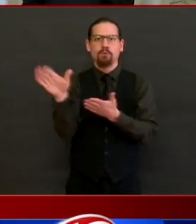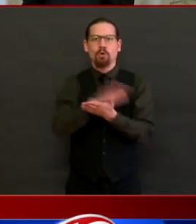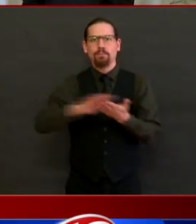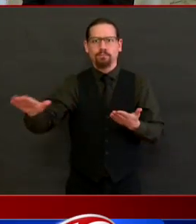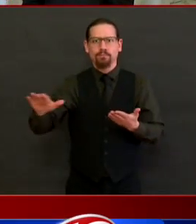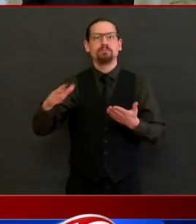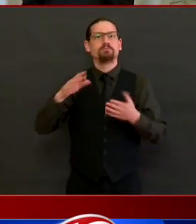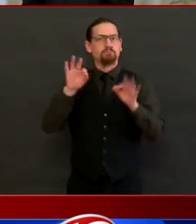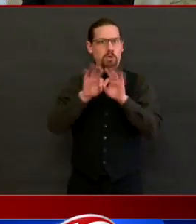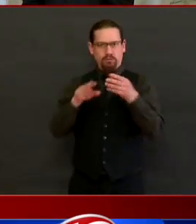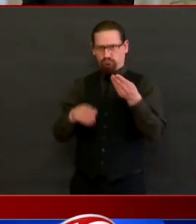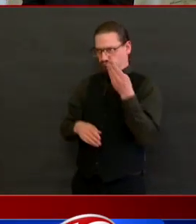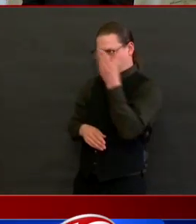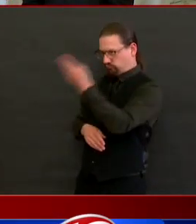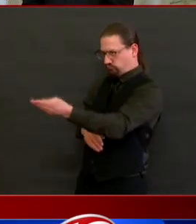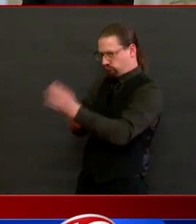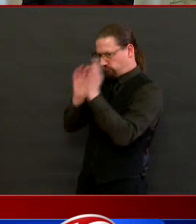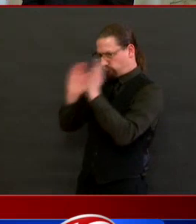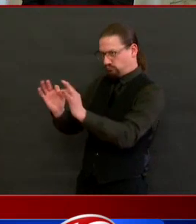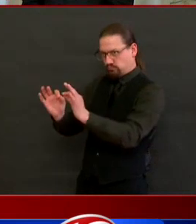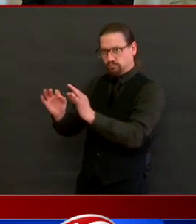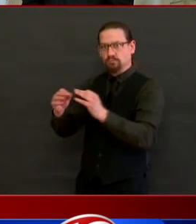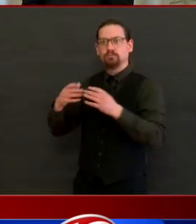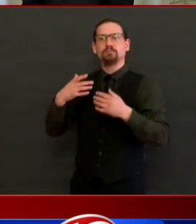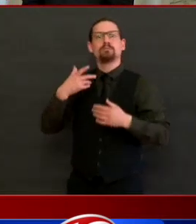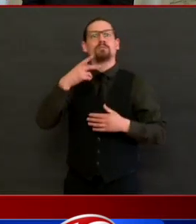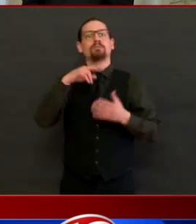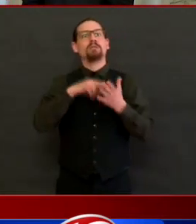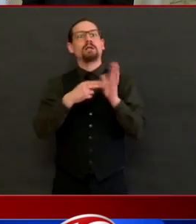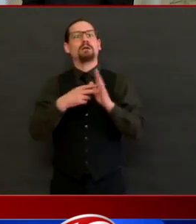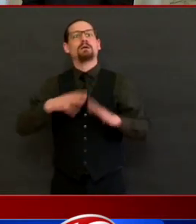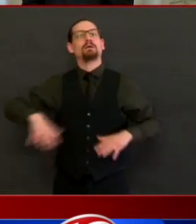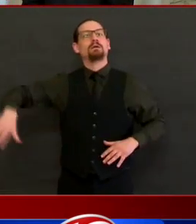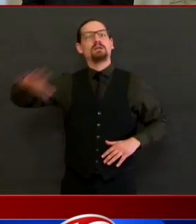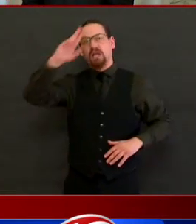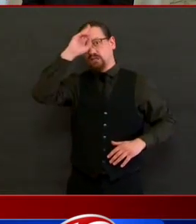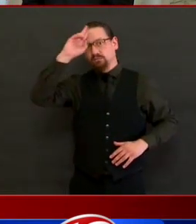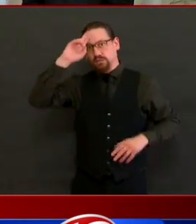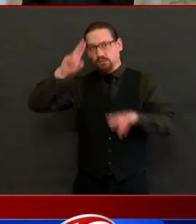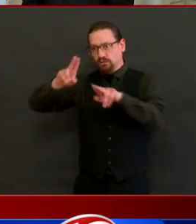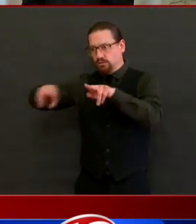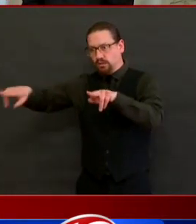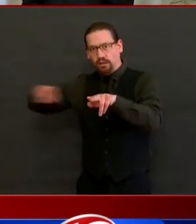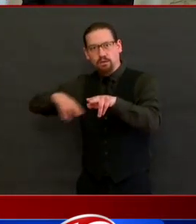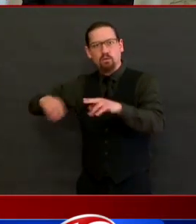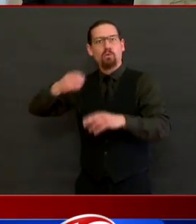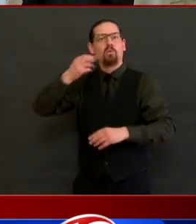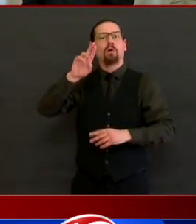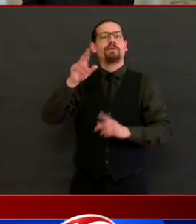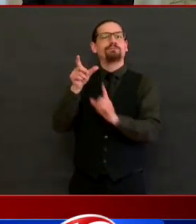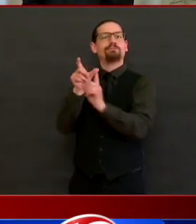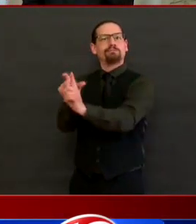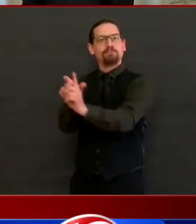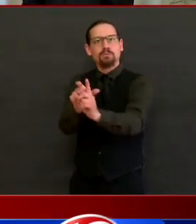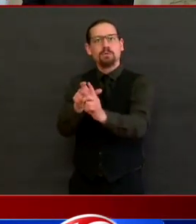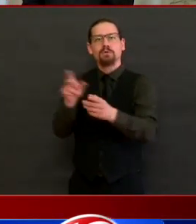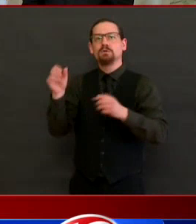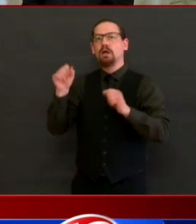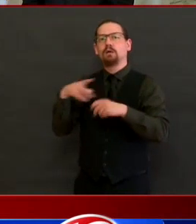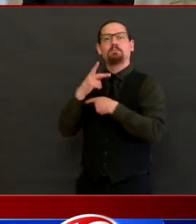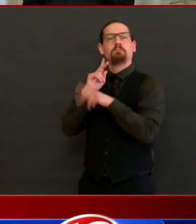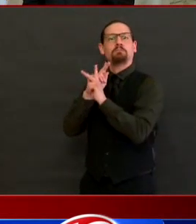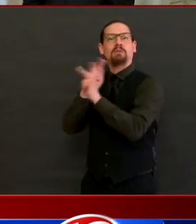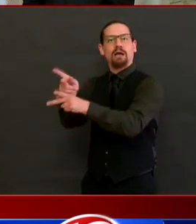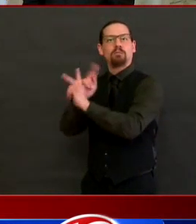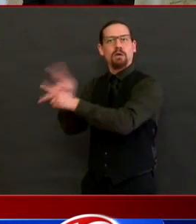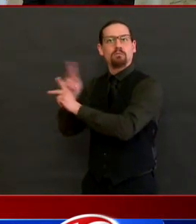in a nursing home or congregate care setting so that they can stay in touch with their loved ones. We've done it. My son Tommy